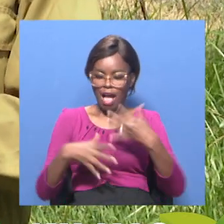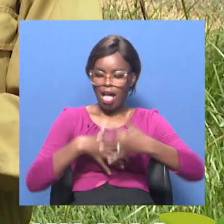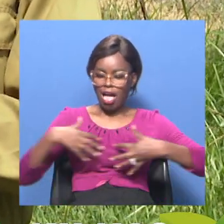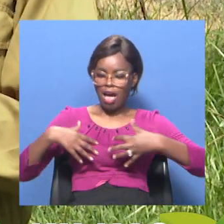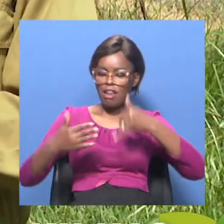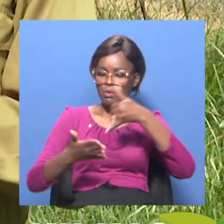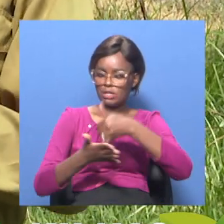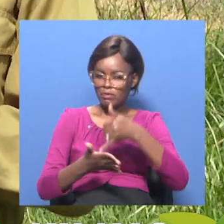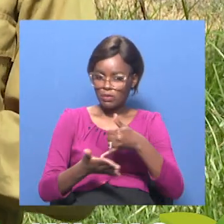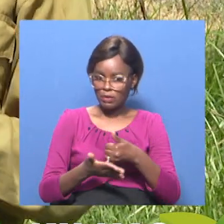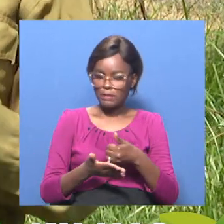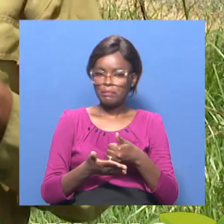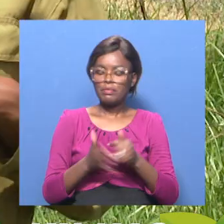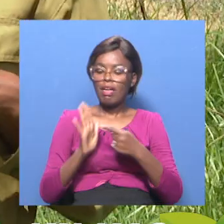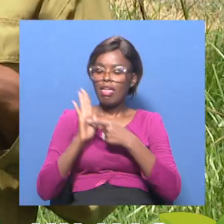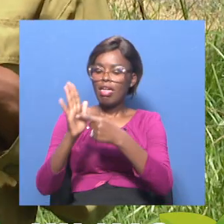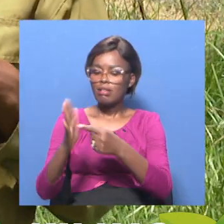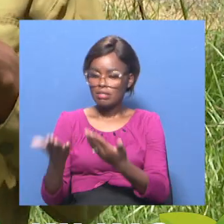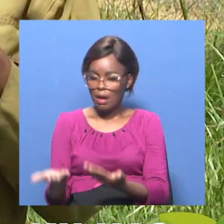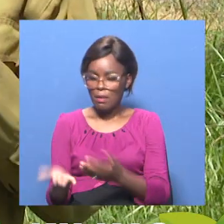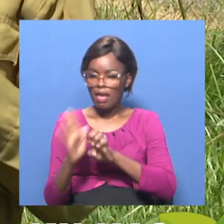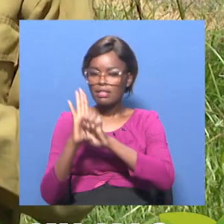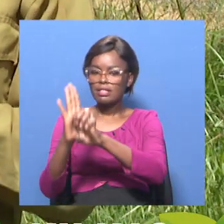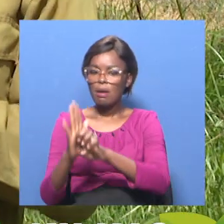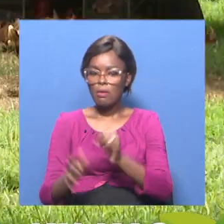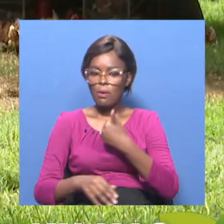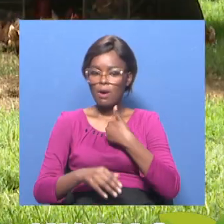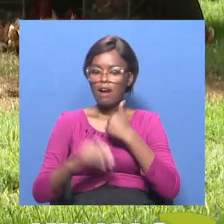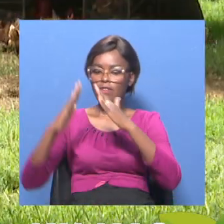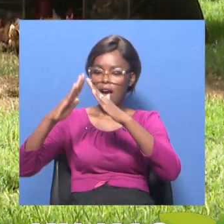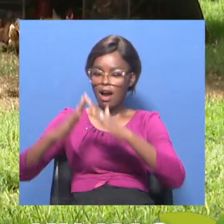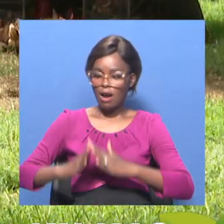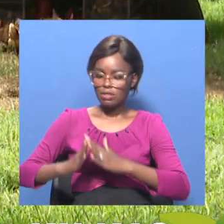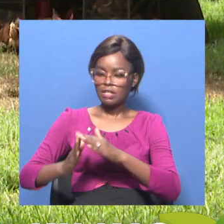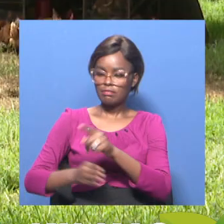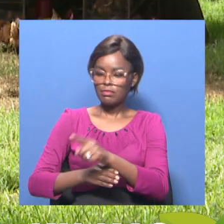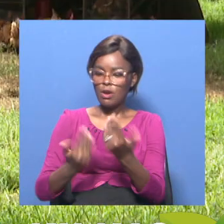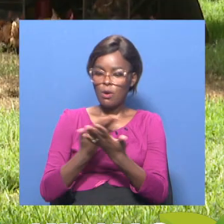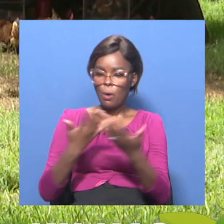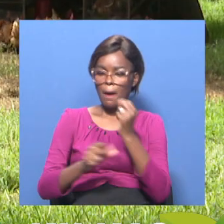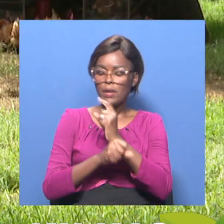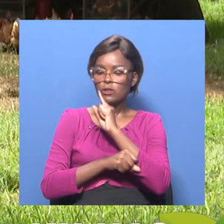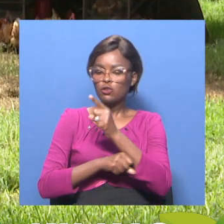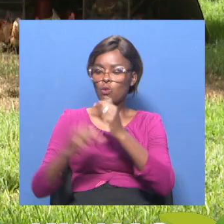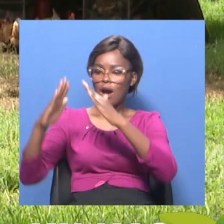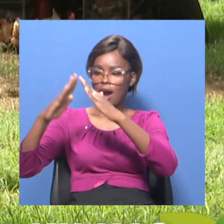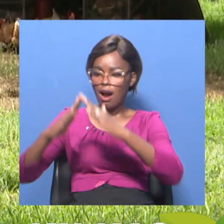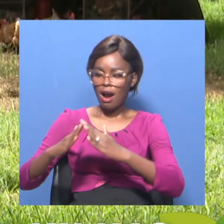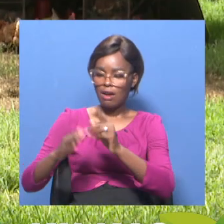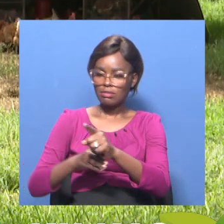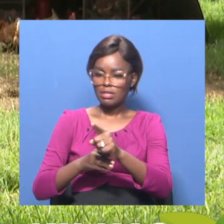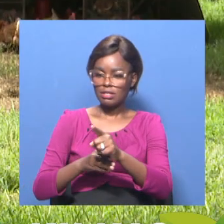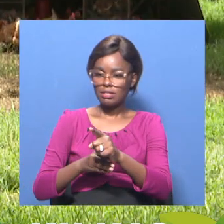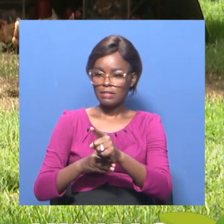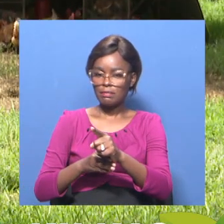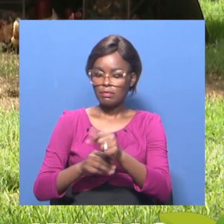as required. So for instance, we do have the housing part of it, where we make sure that the houses or the